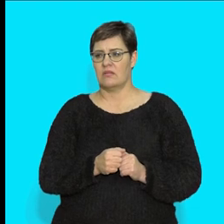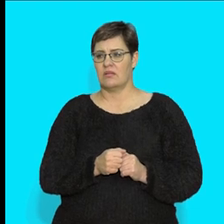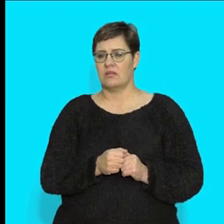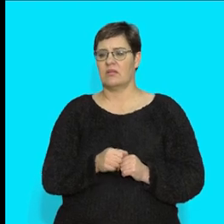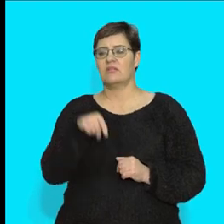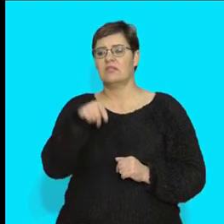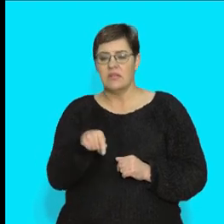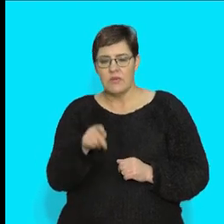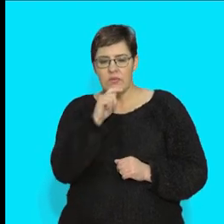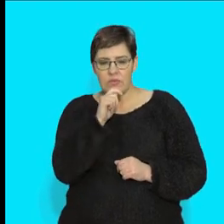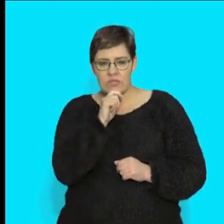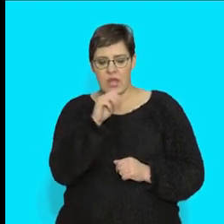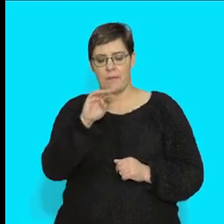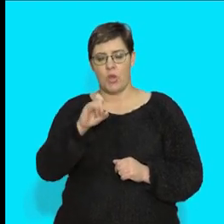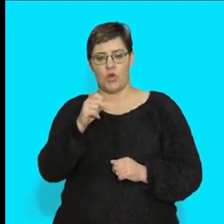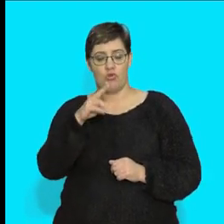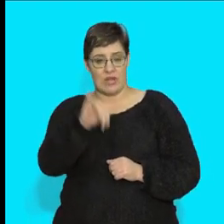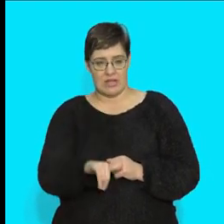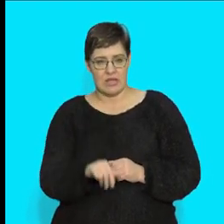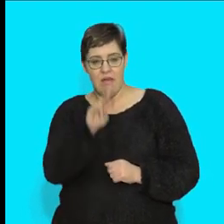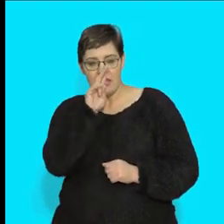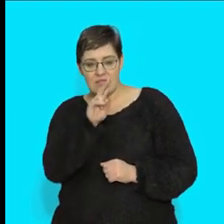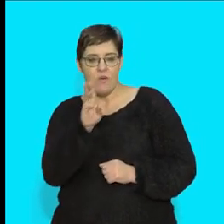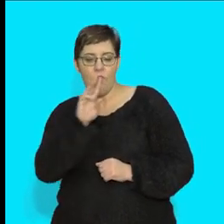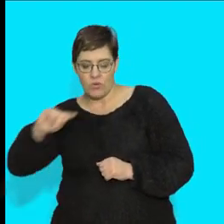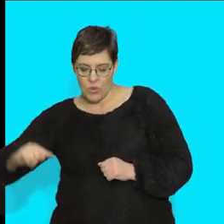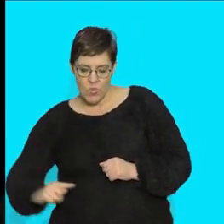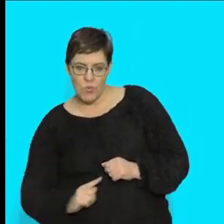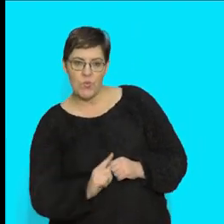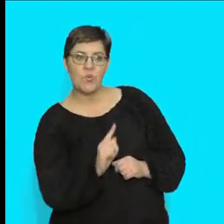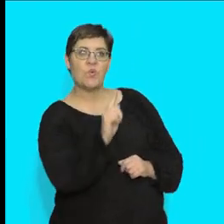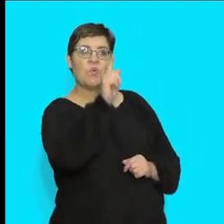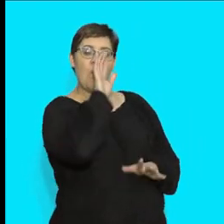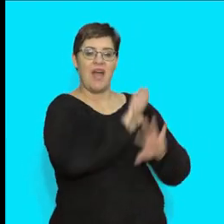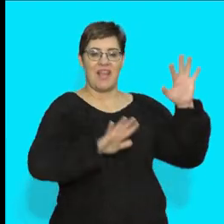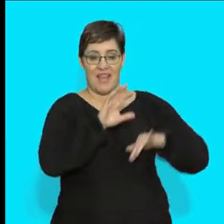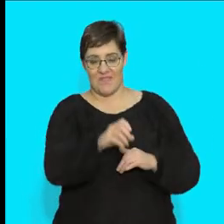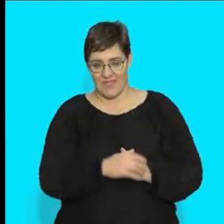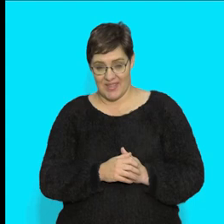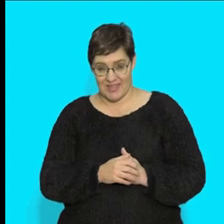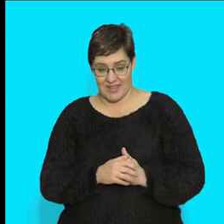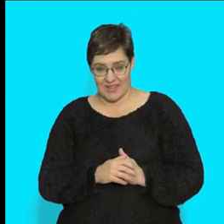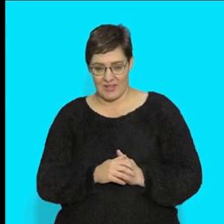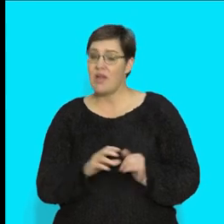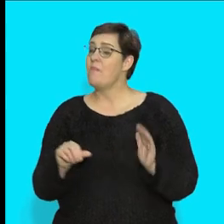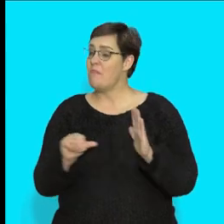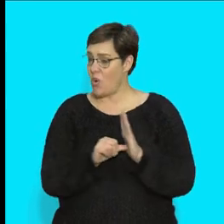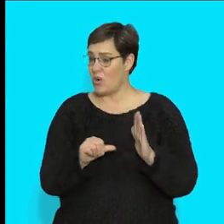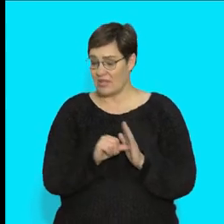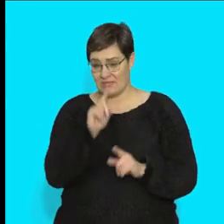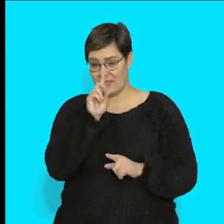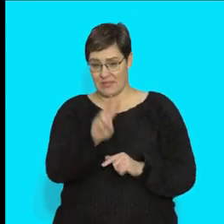can actually use mercury and you can see the water moving up. So guys, very important when it comes to